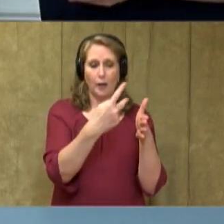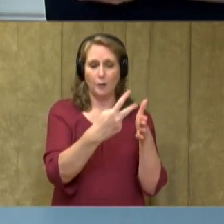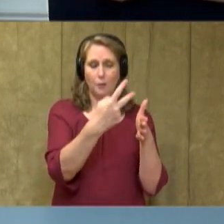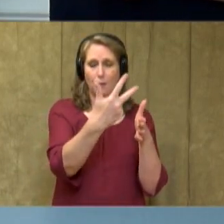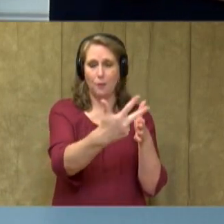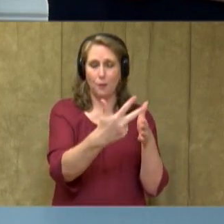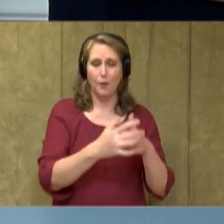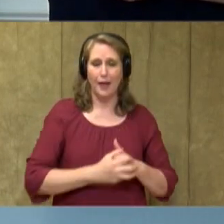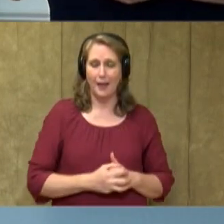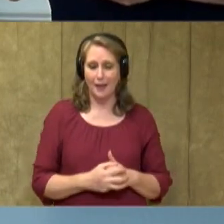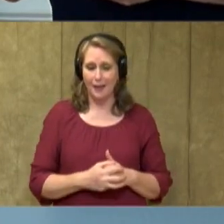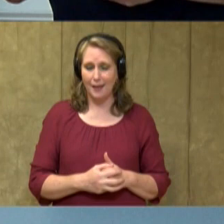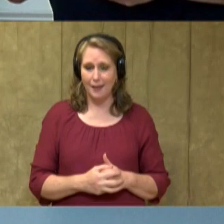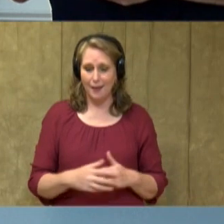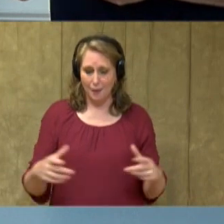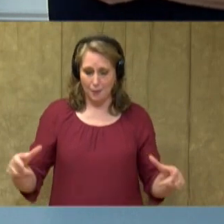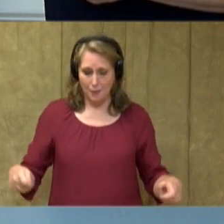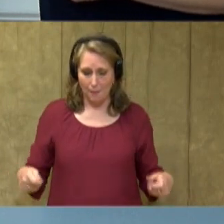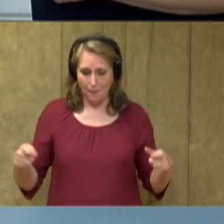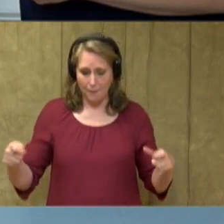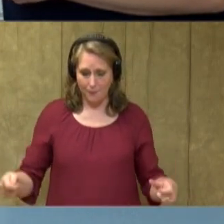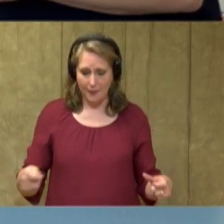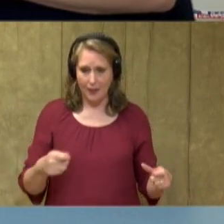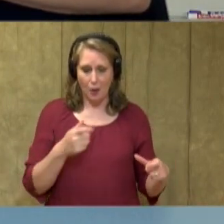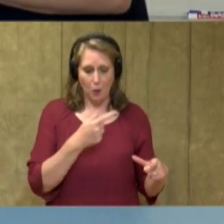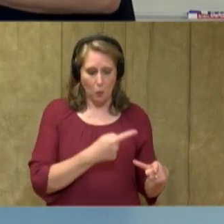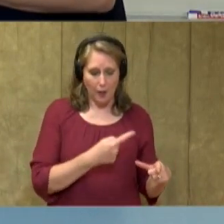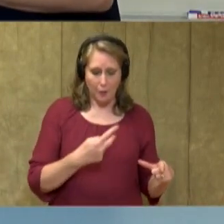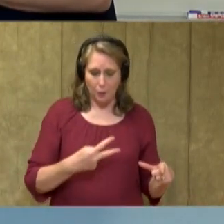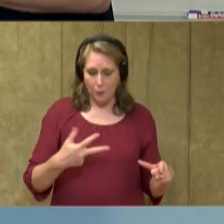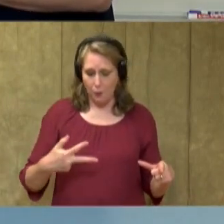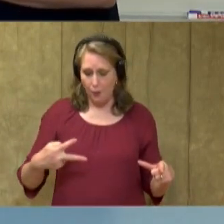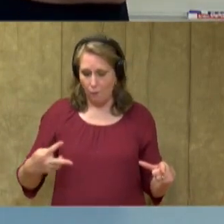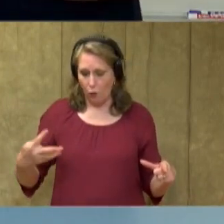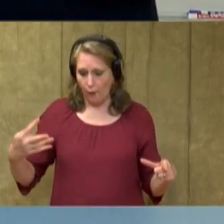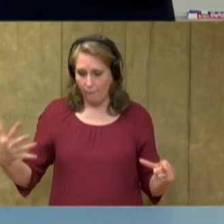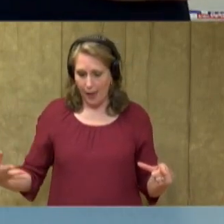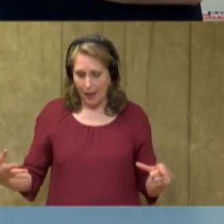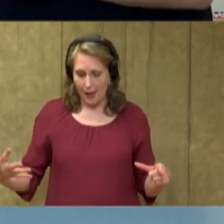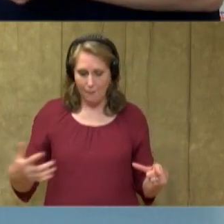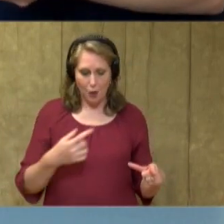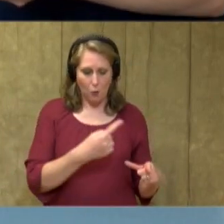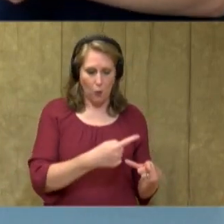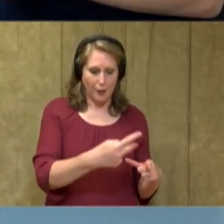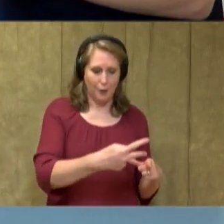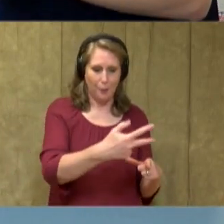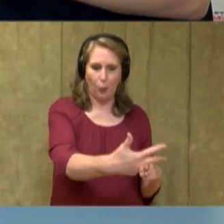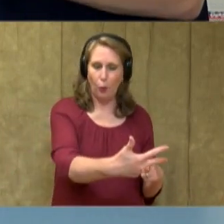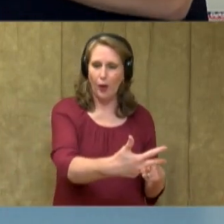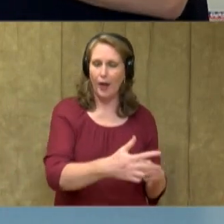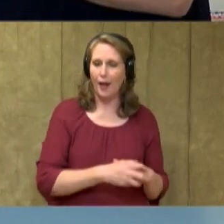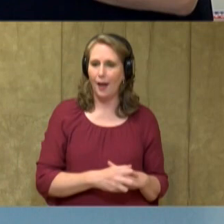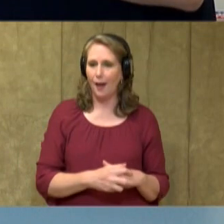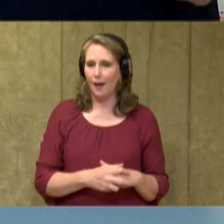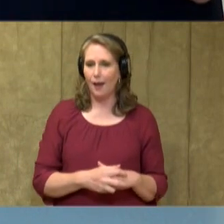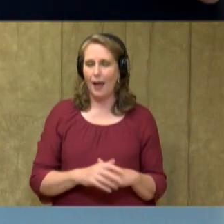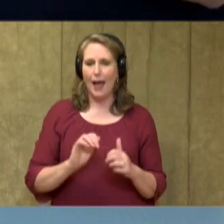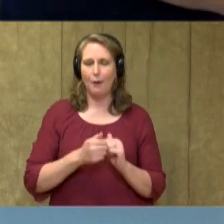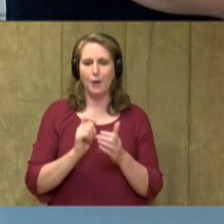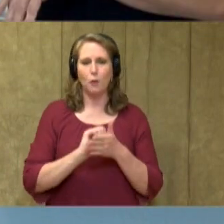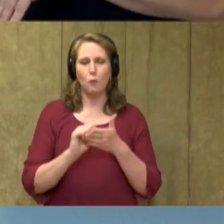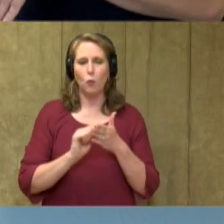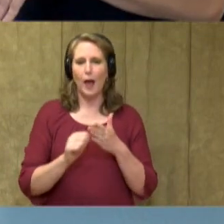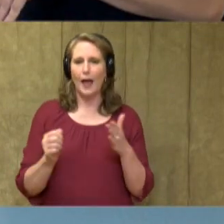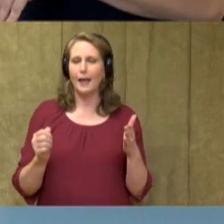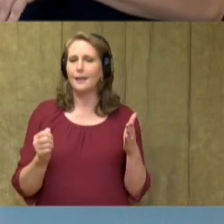Yes, there are 3 in each row. I see 3 in each row. So we have, what would we do to write a